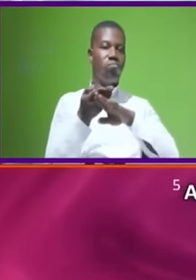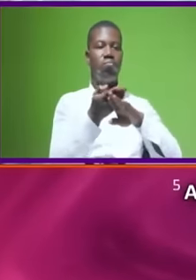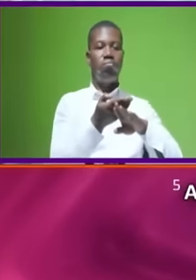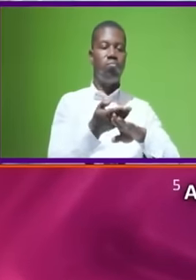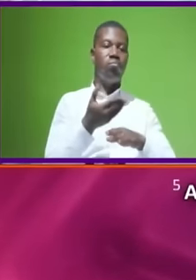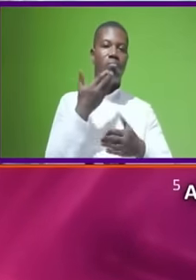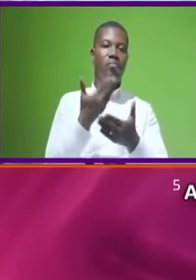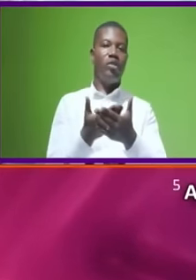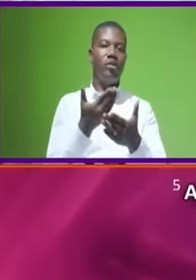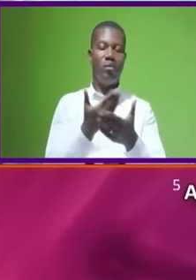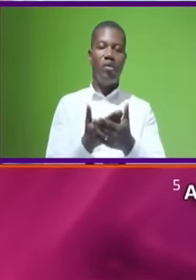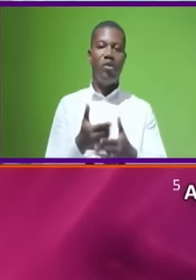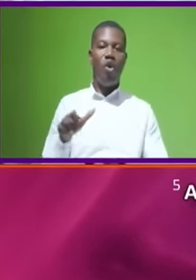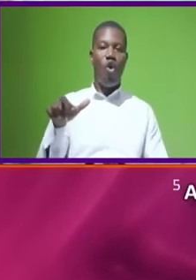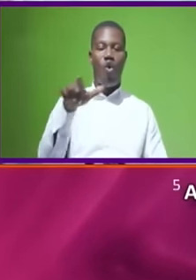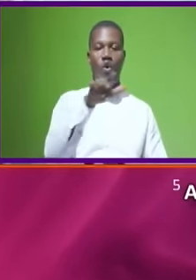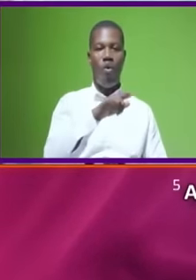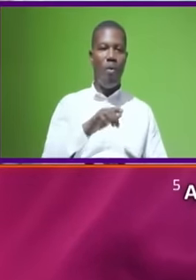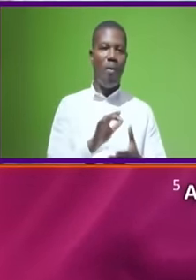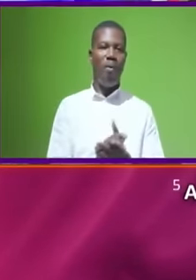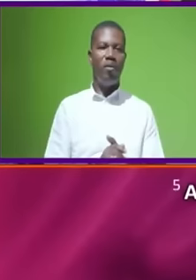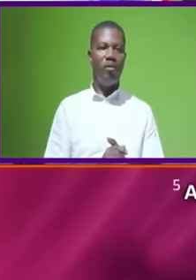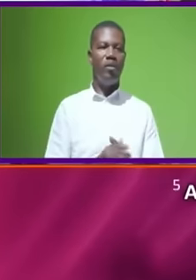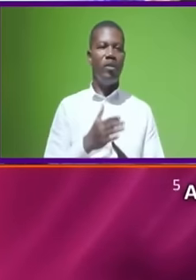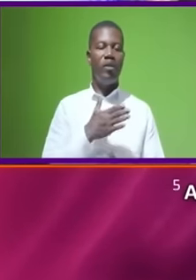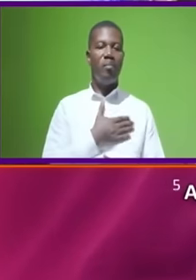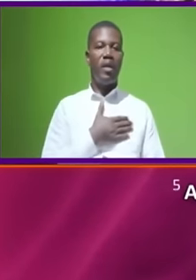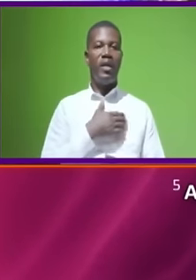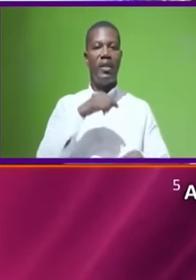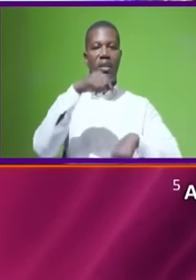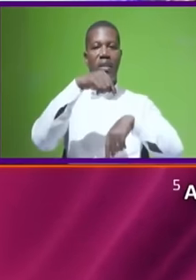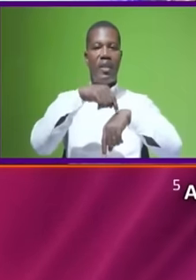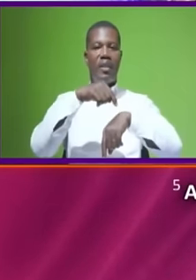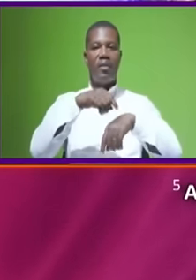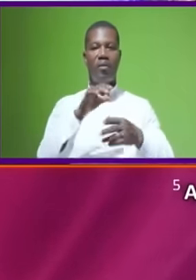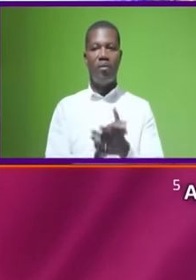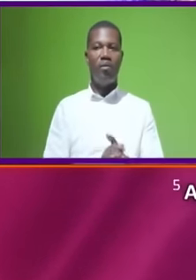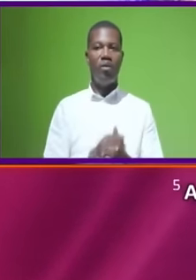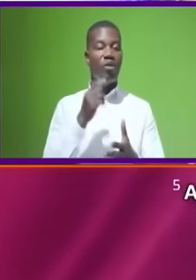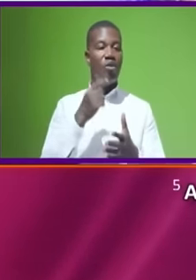I beg all of you.